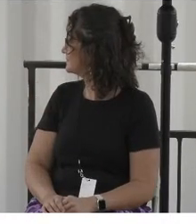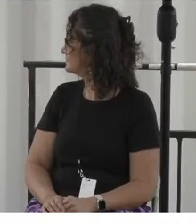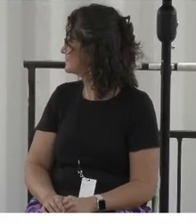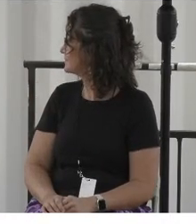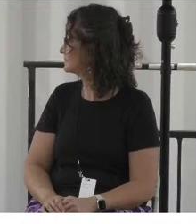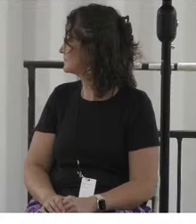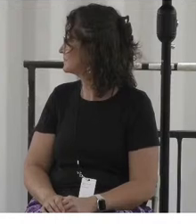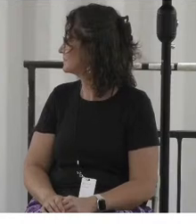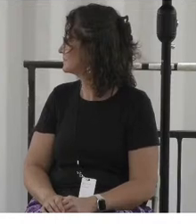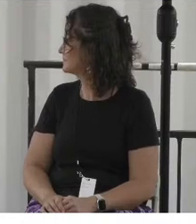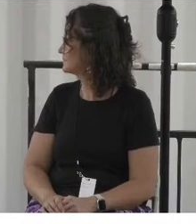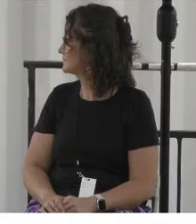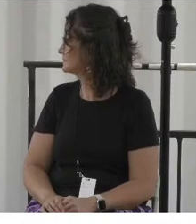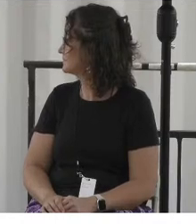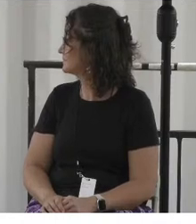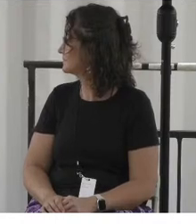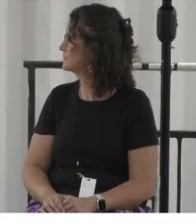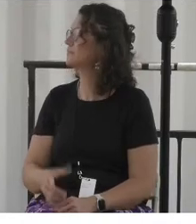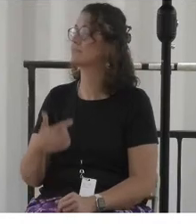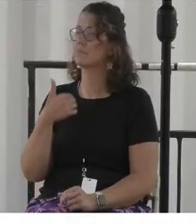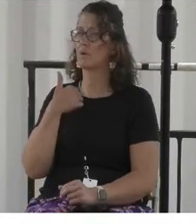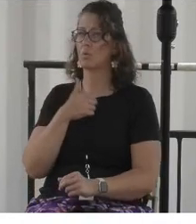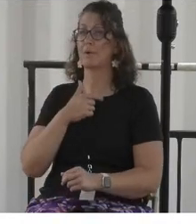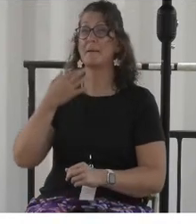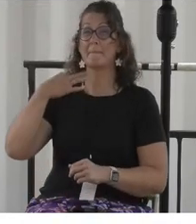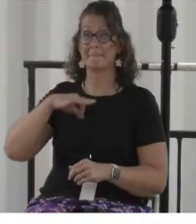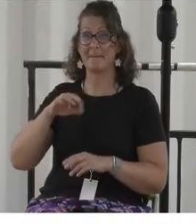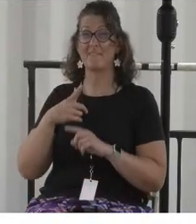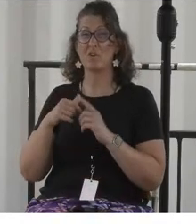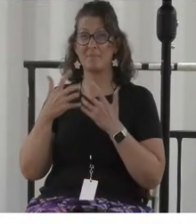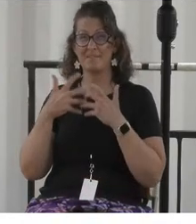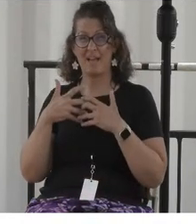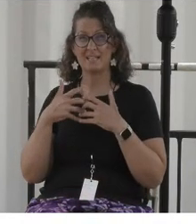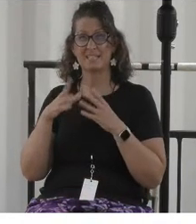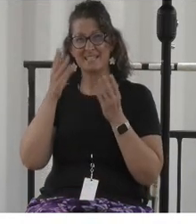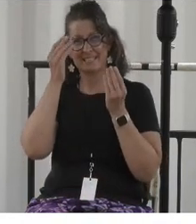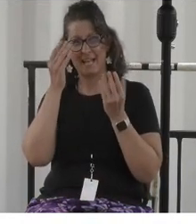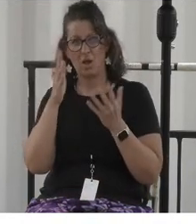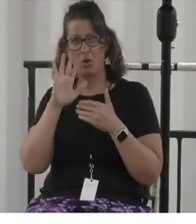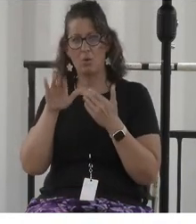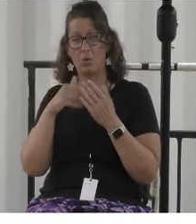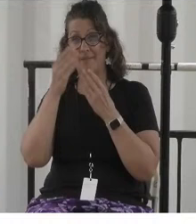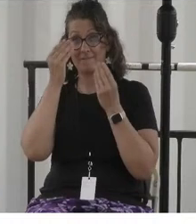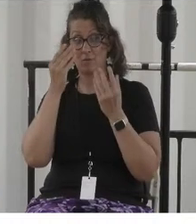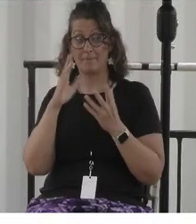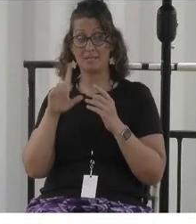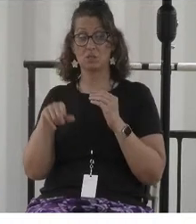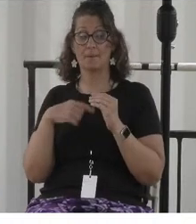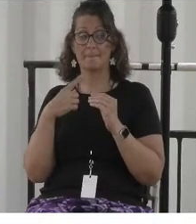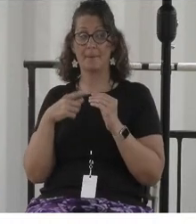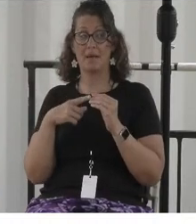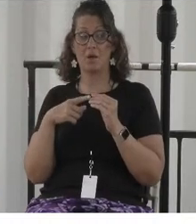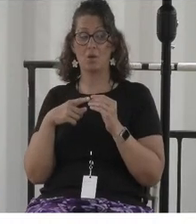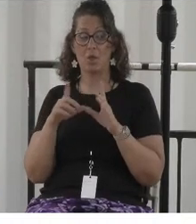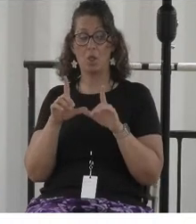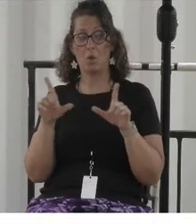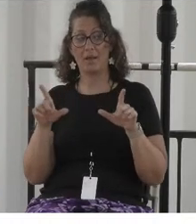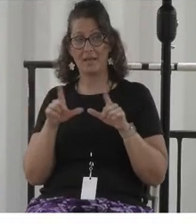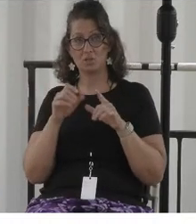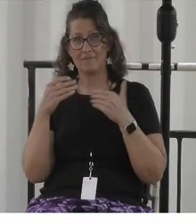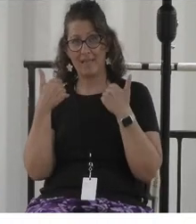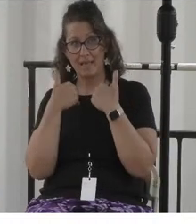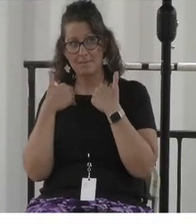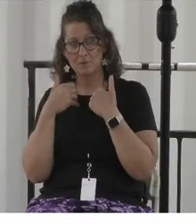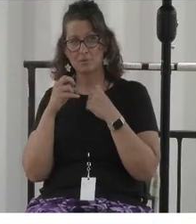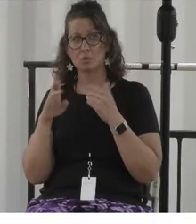as I said, we're on the receiving end of those devices and those data. So as all of that information about the location of those animals